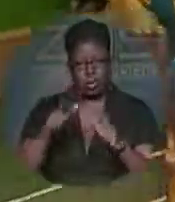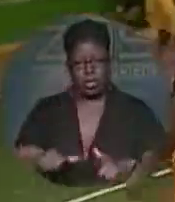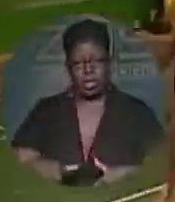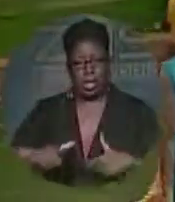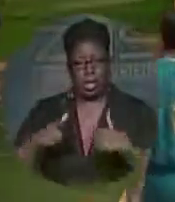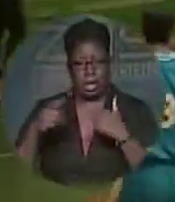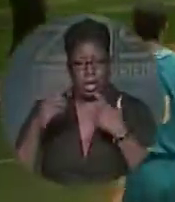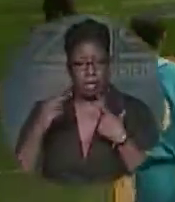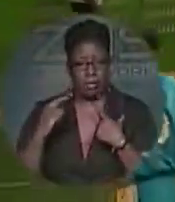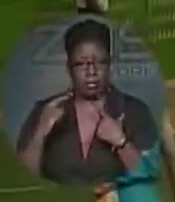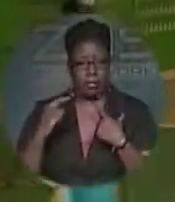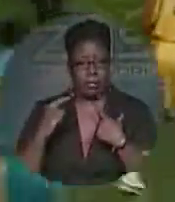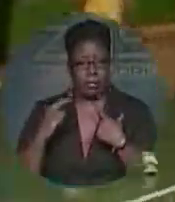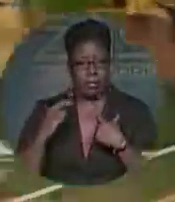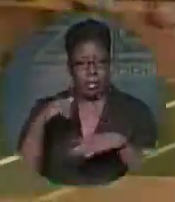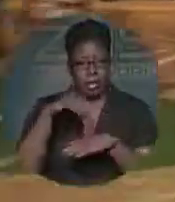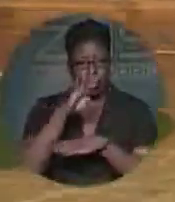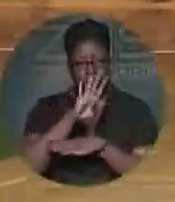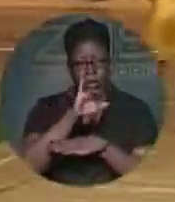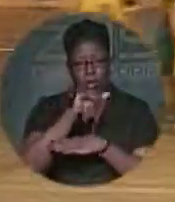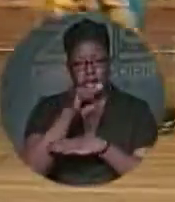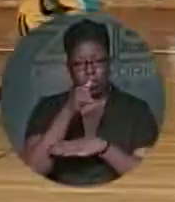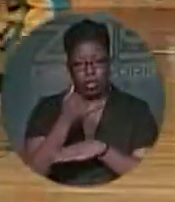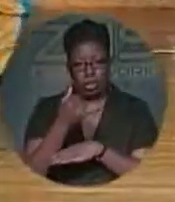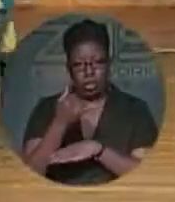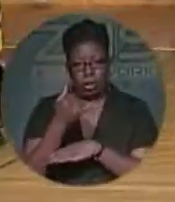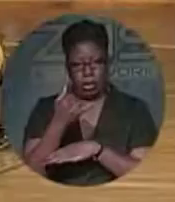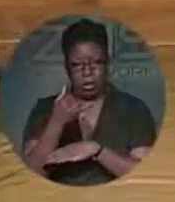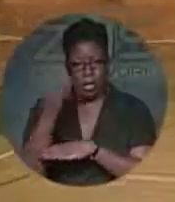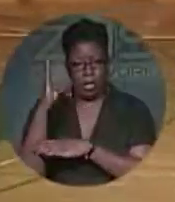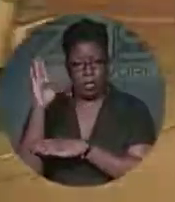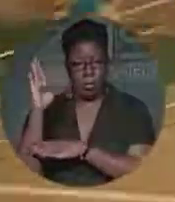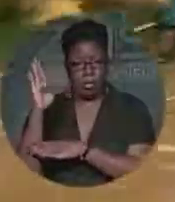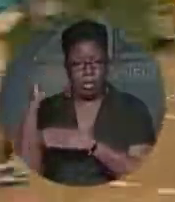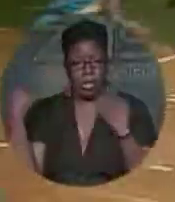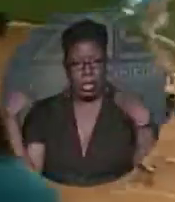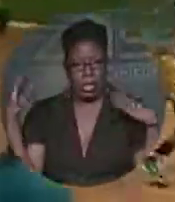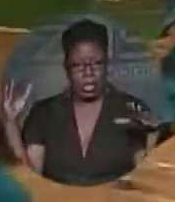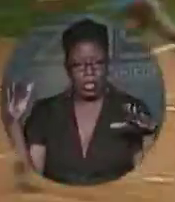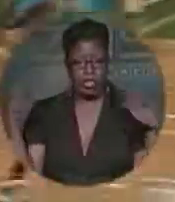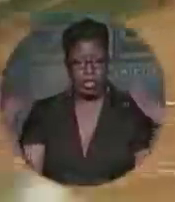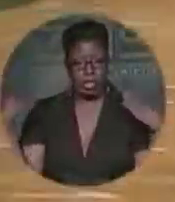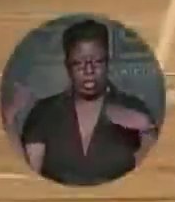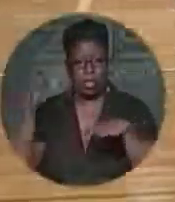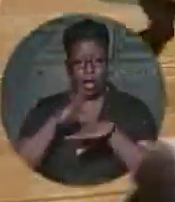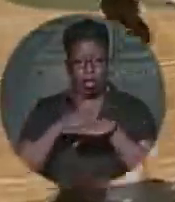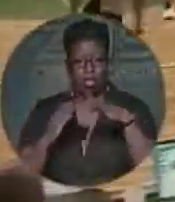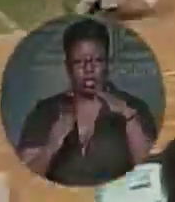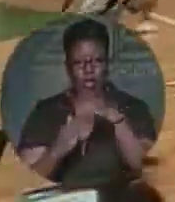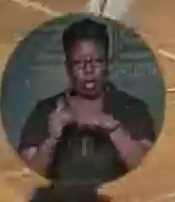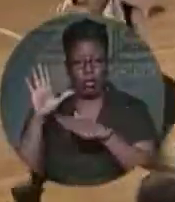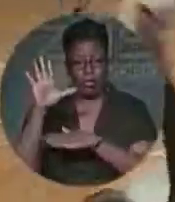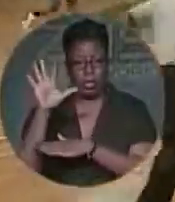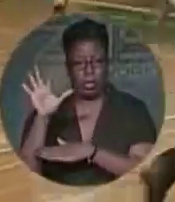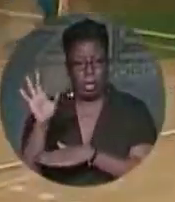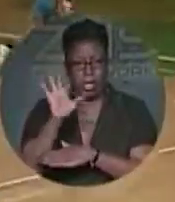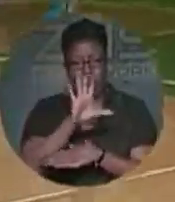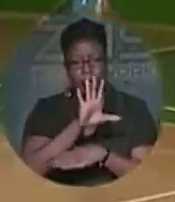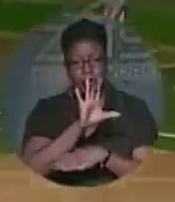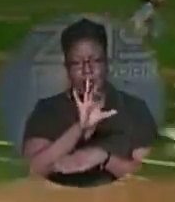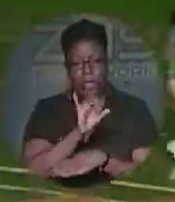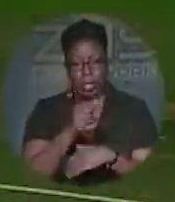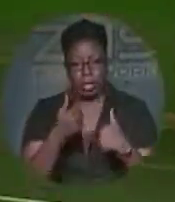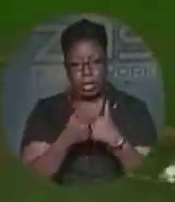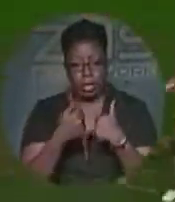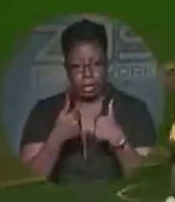thriller rematch between the 4J's Cheetahs and the Boomer G Angels. However, the Angels would come out on top with a close 59-58 game. Melissa Peterson